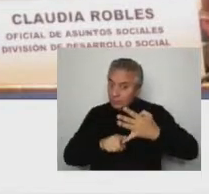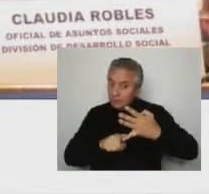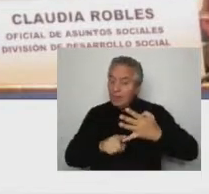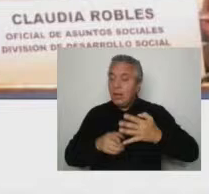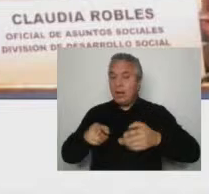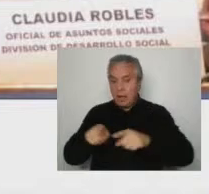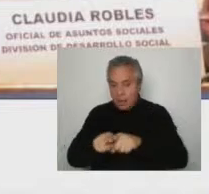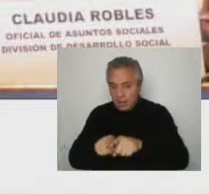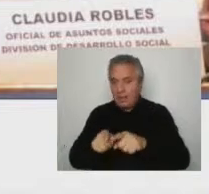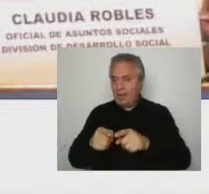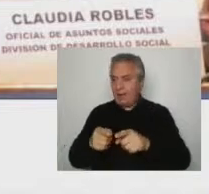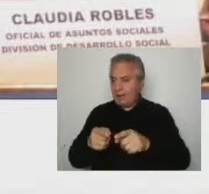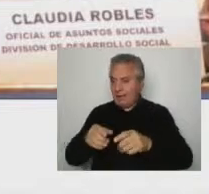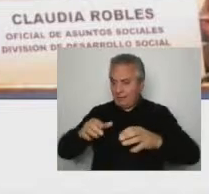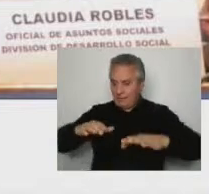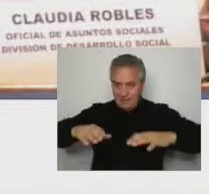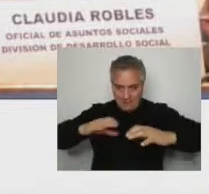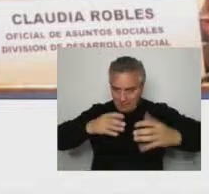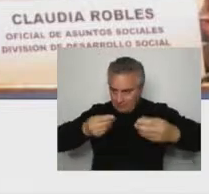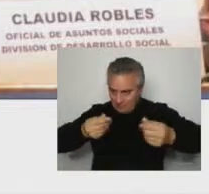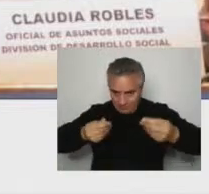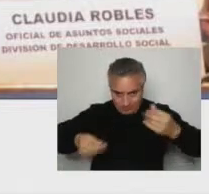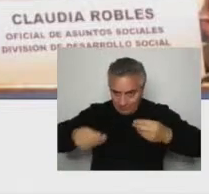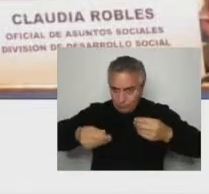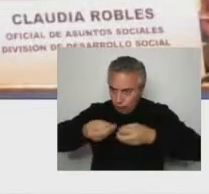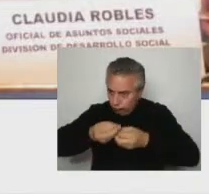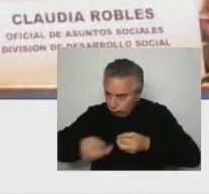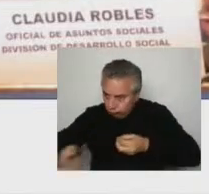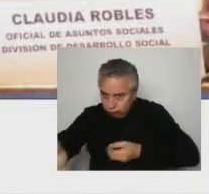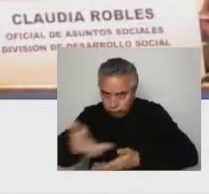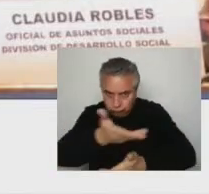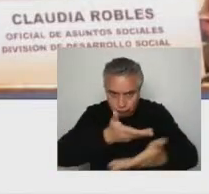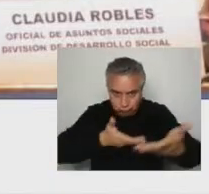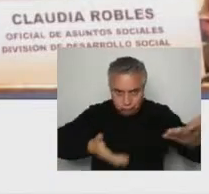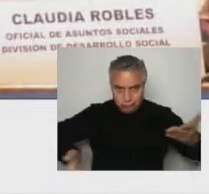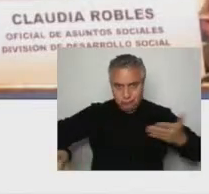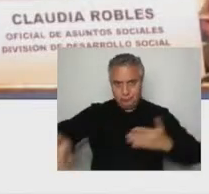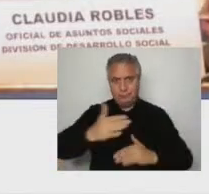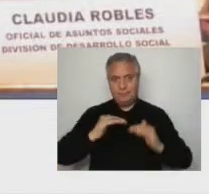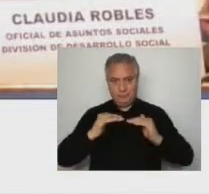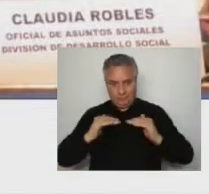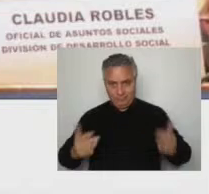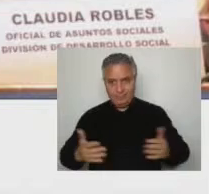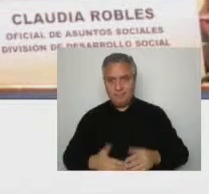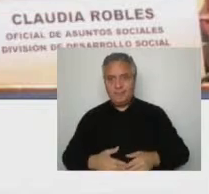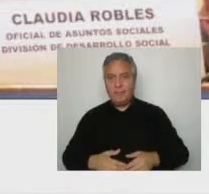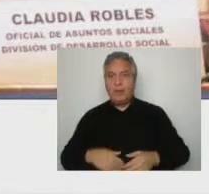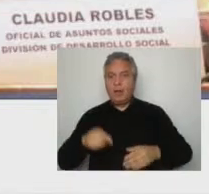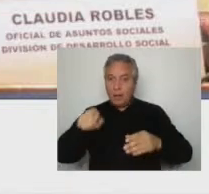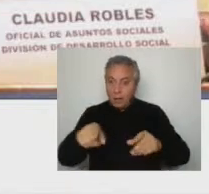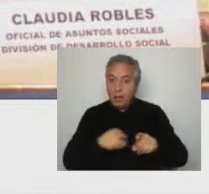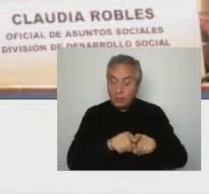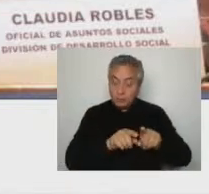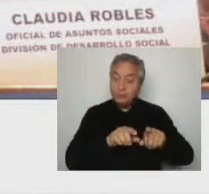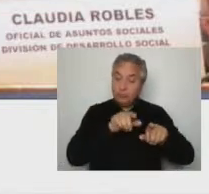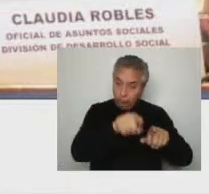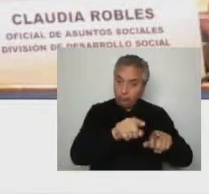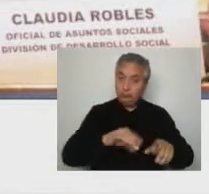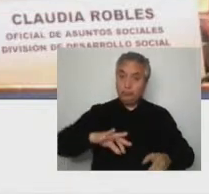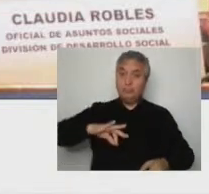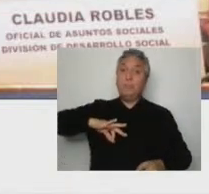the reduction of inequality. Pension systems include contributive and non-contributive pension